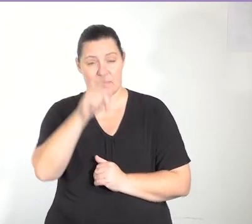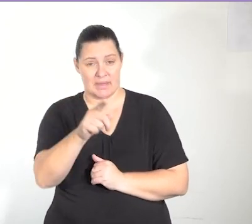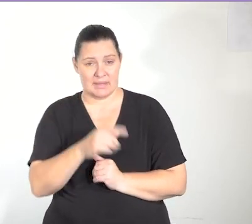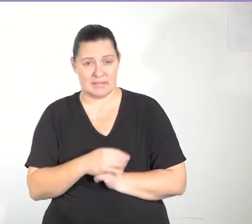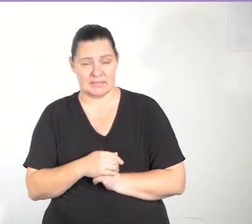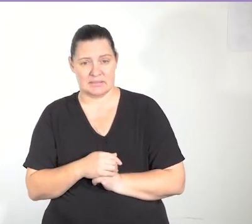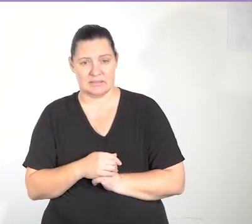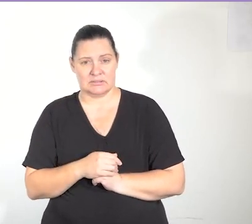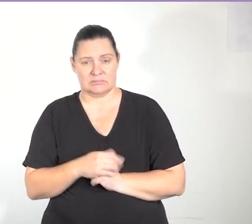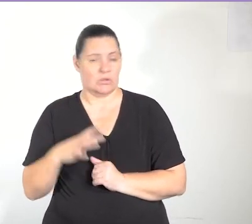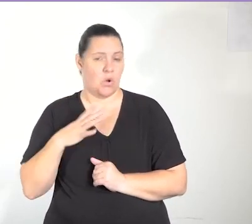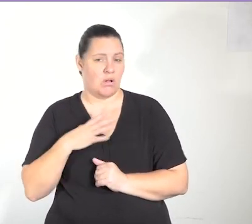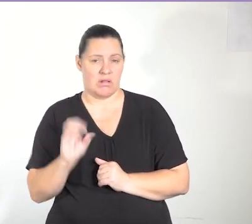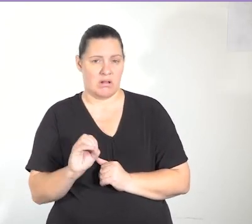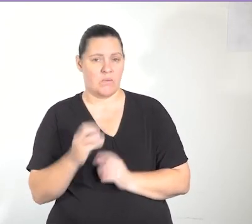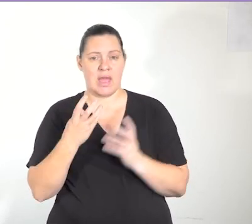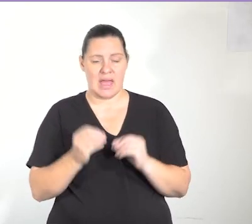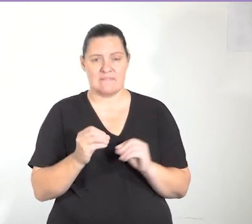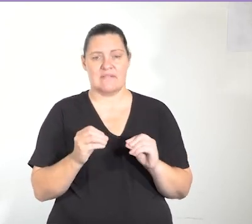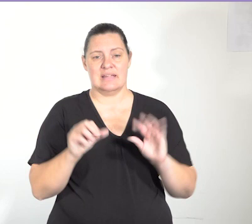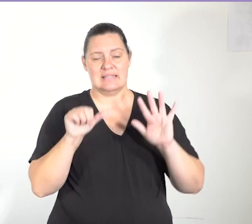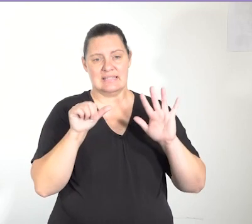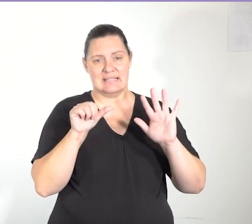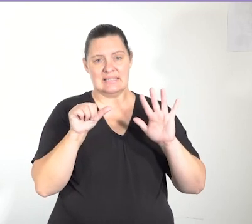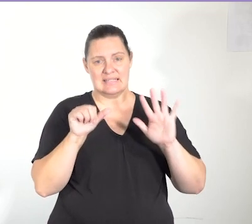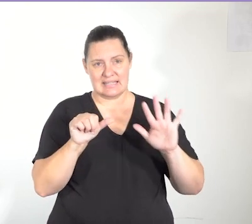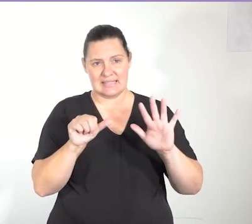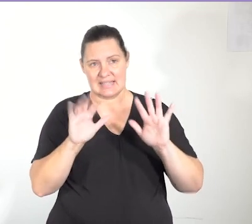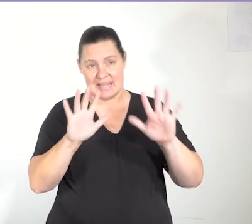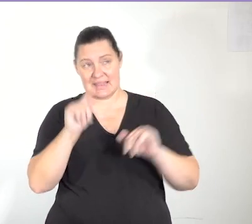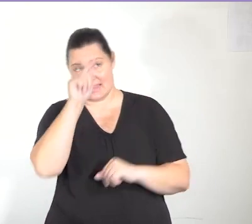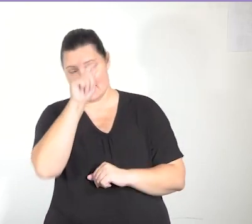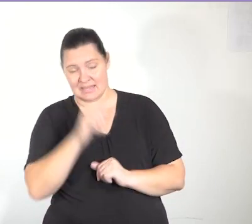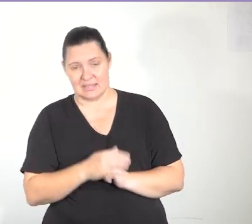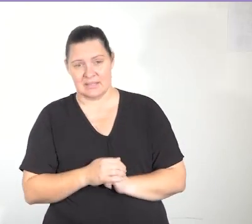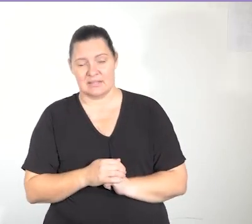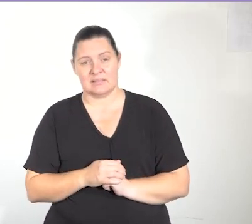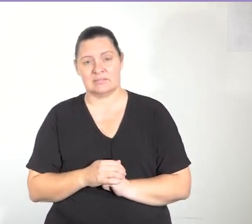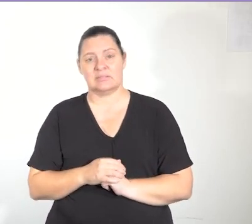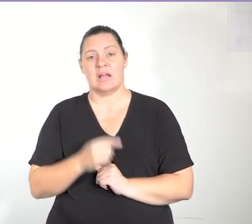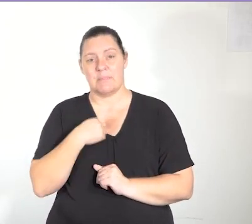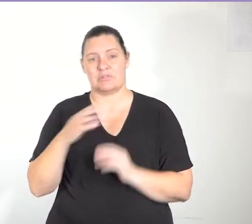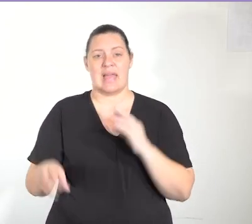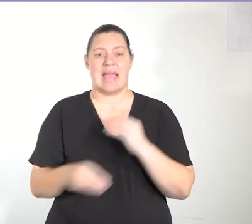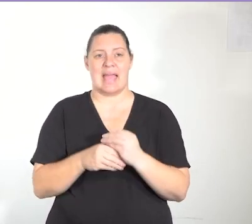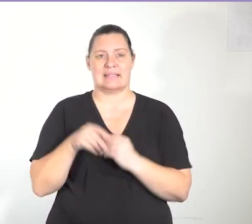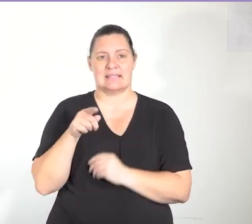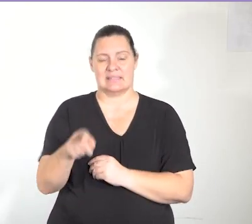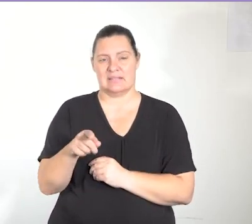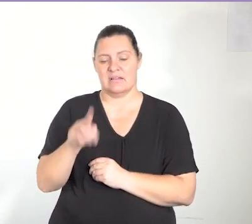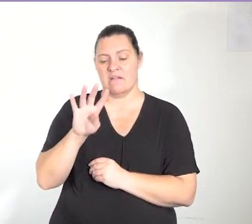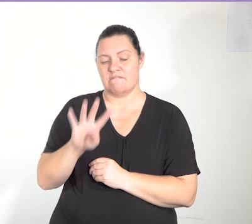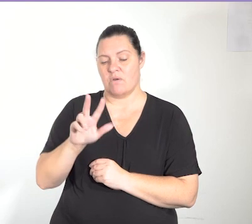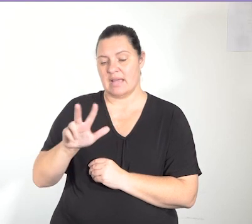remember, that's not all. We have that 6 tens that we placed there on top. So we need to go and add it to